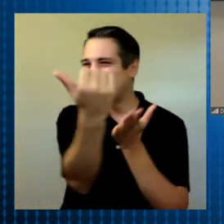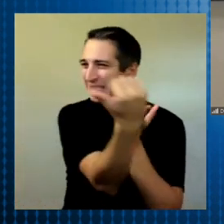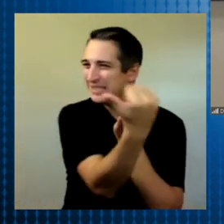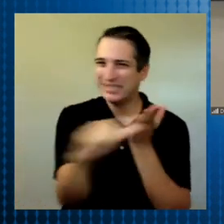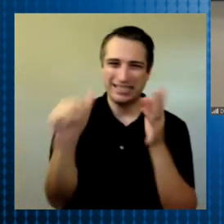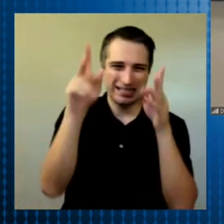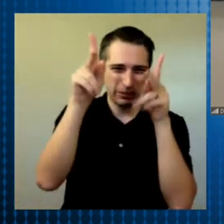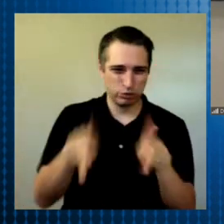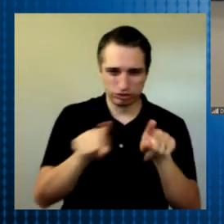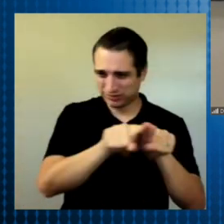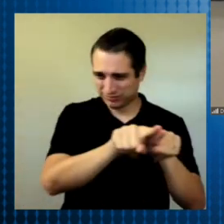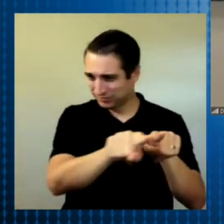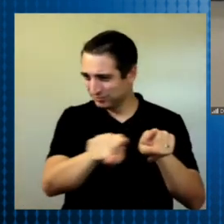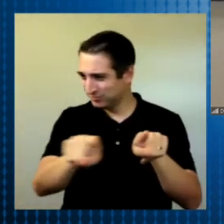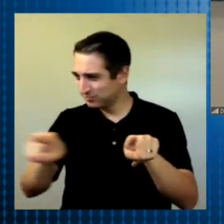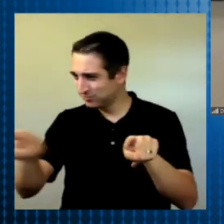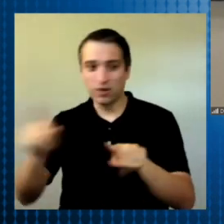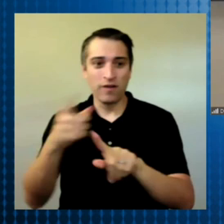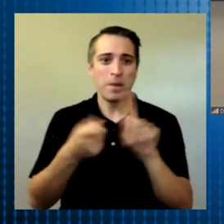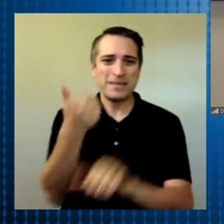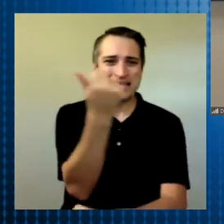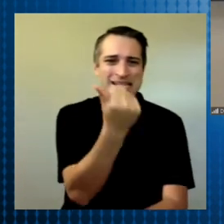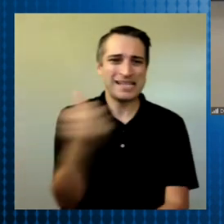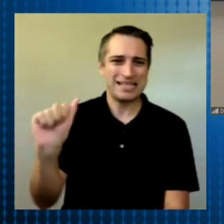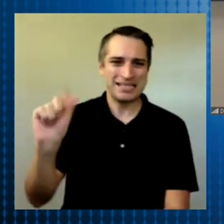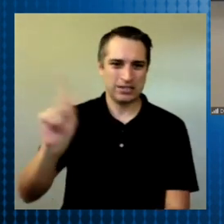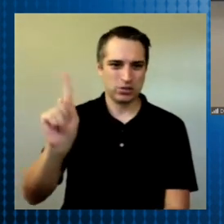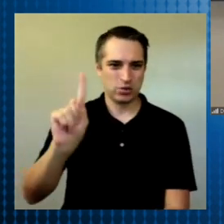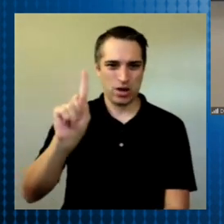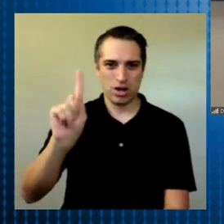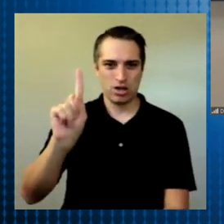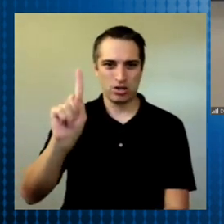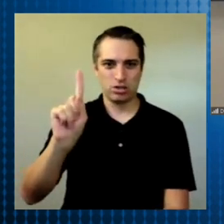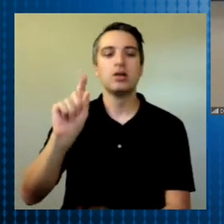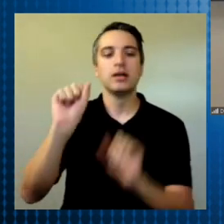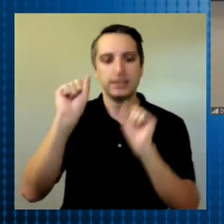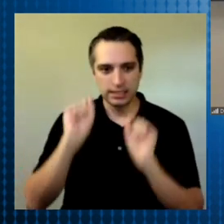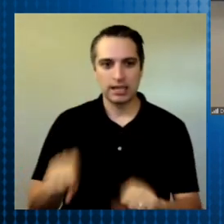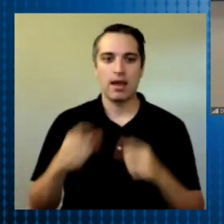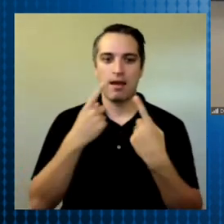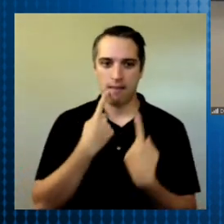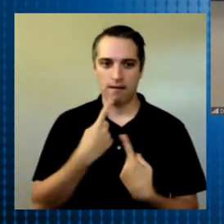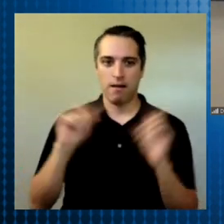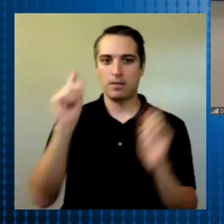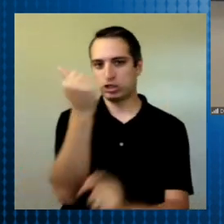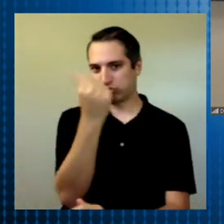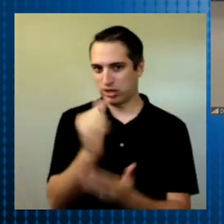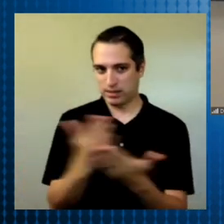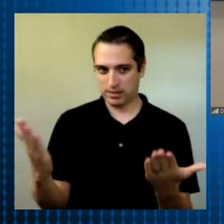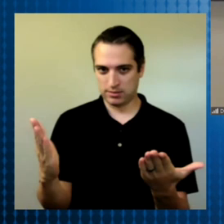from anywhere can accomplish anything if you